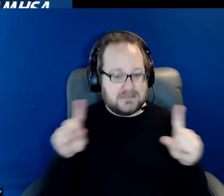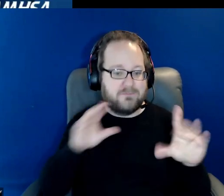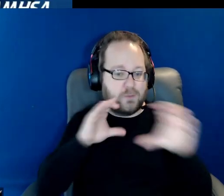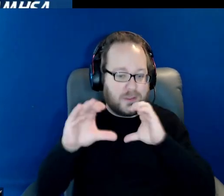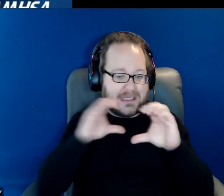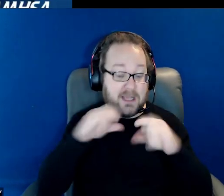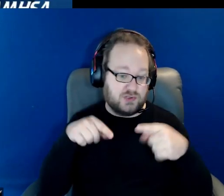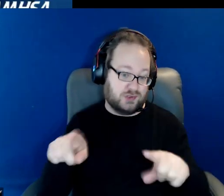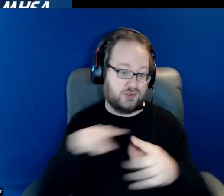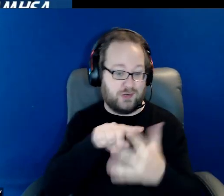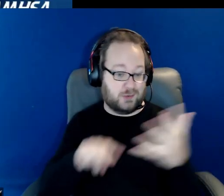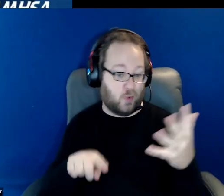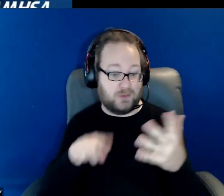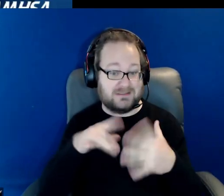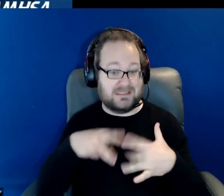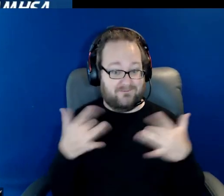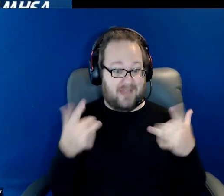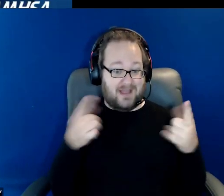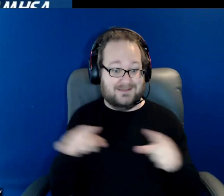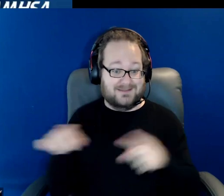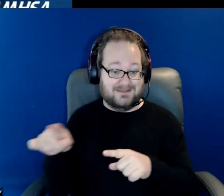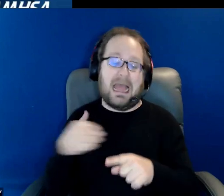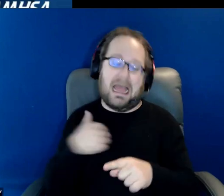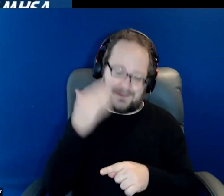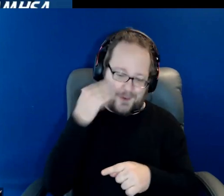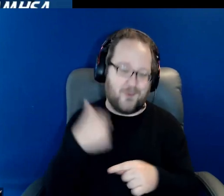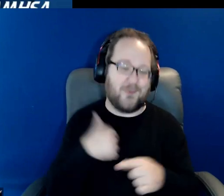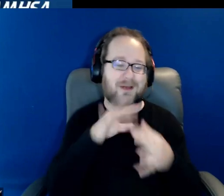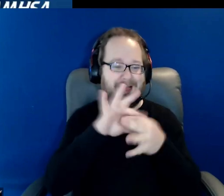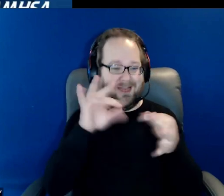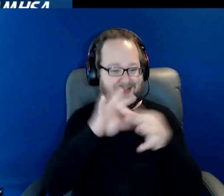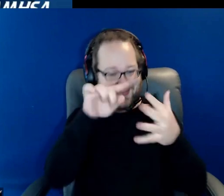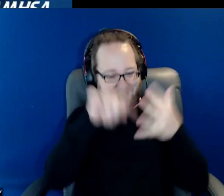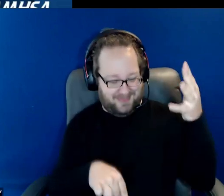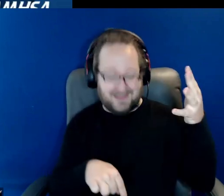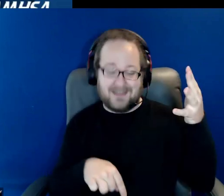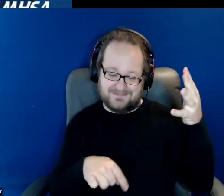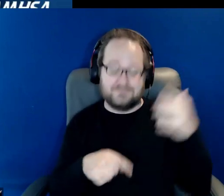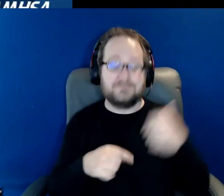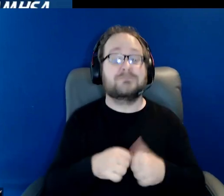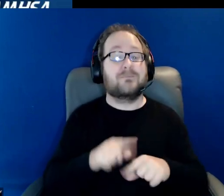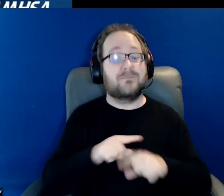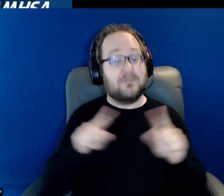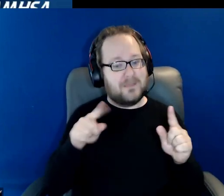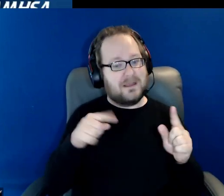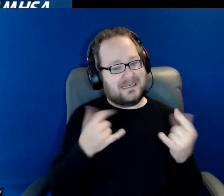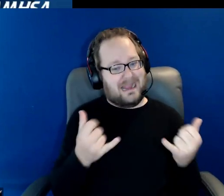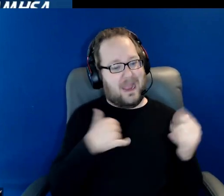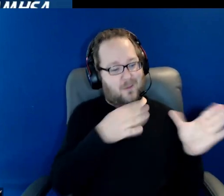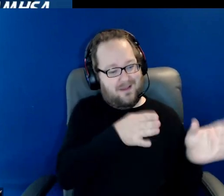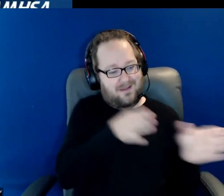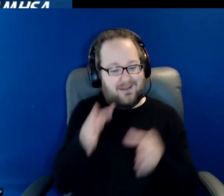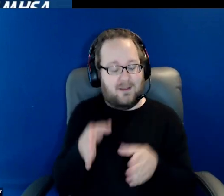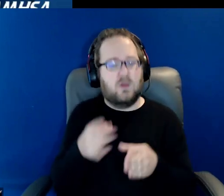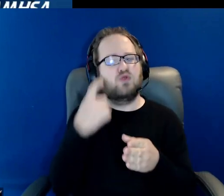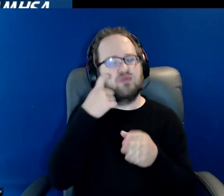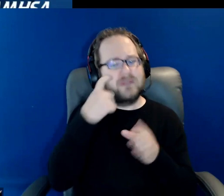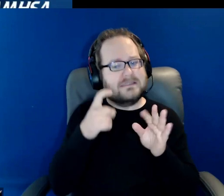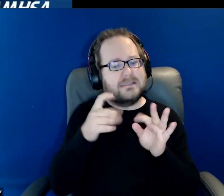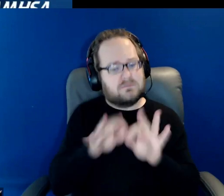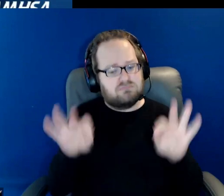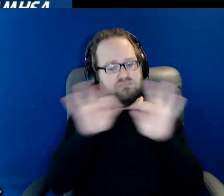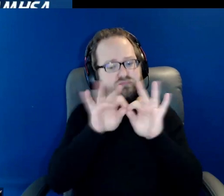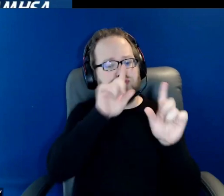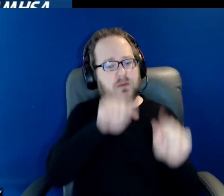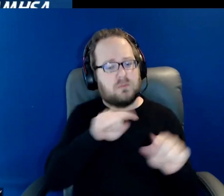That was a lot. I'm now going to move to a few comments about some recent reports and statistics that I think are really important for